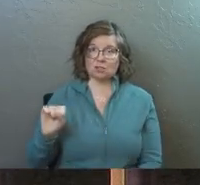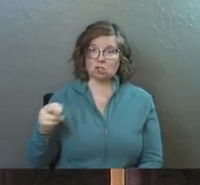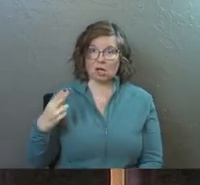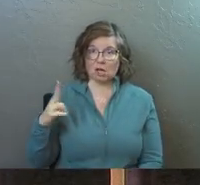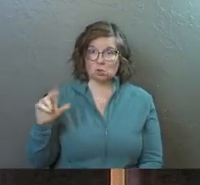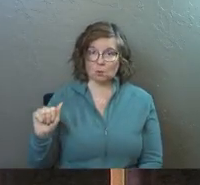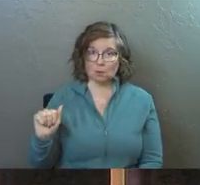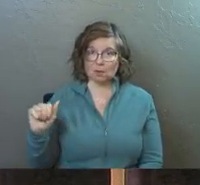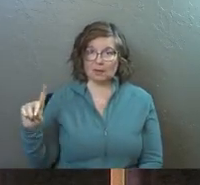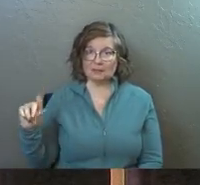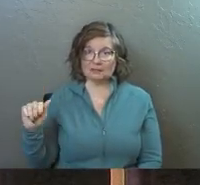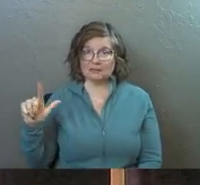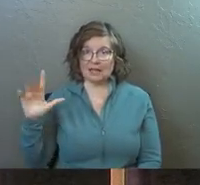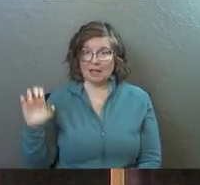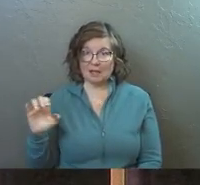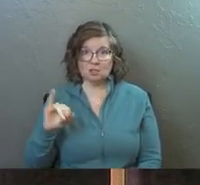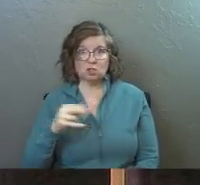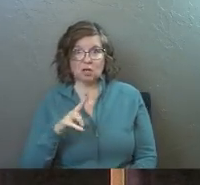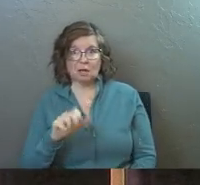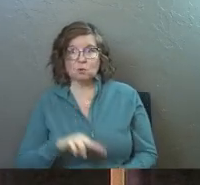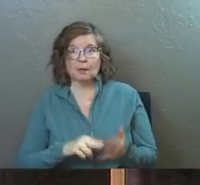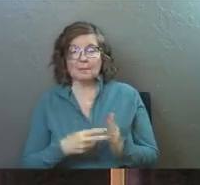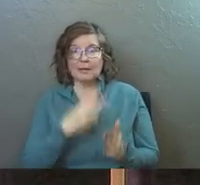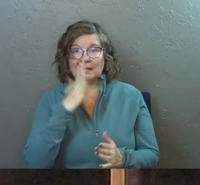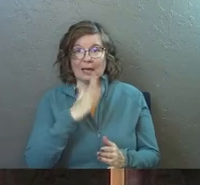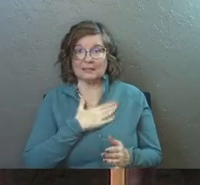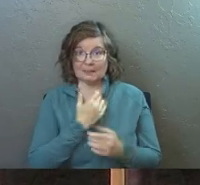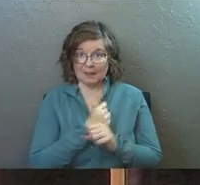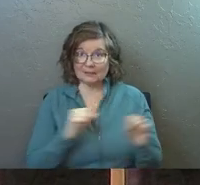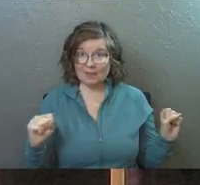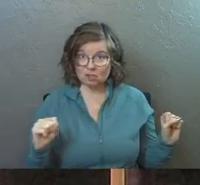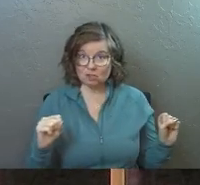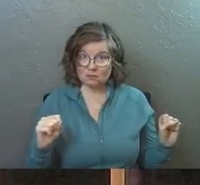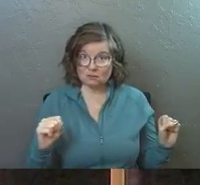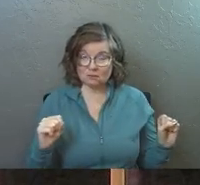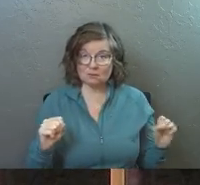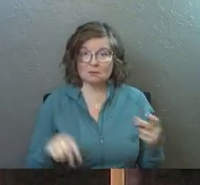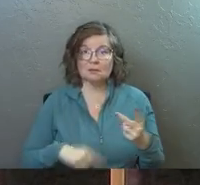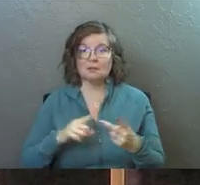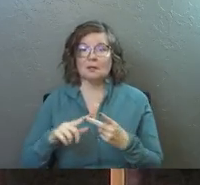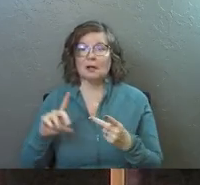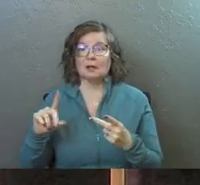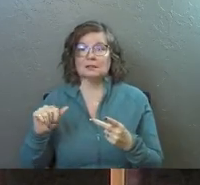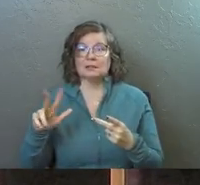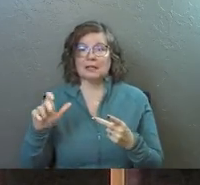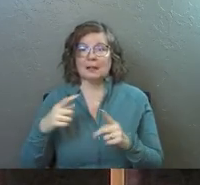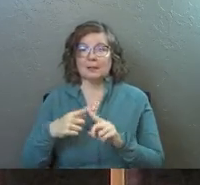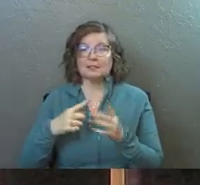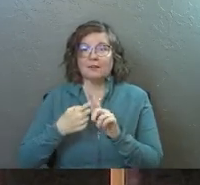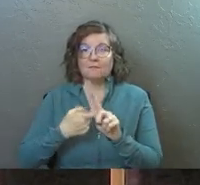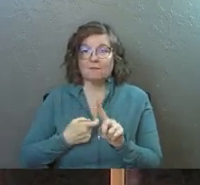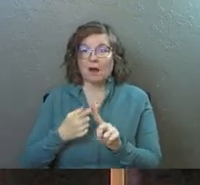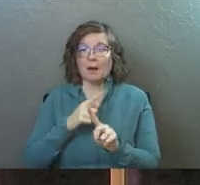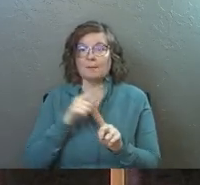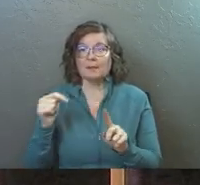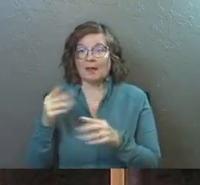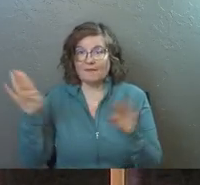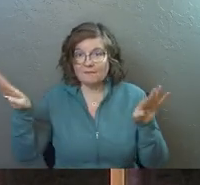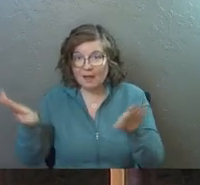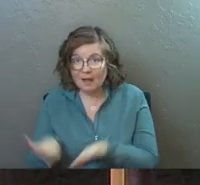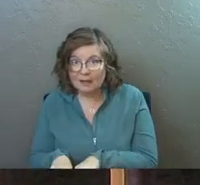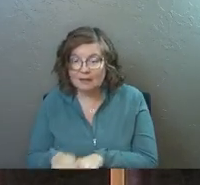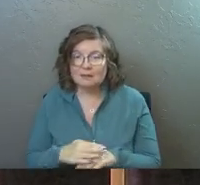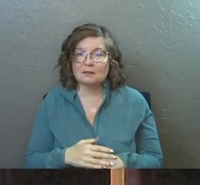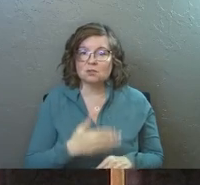Joshua Dale, and Joshua means God is my salvation. Dale means from the valley. God is